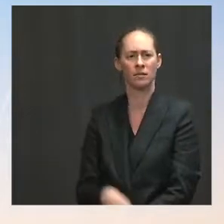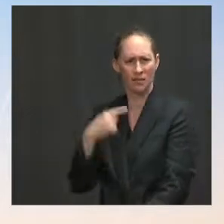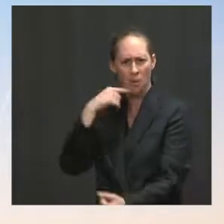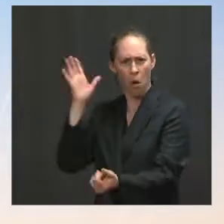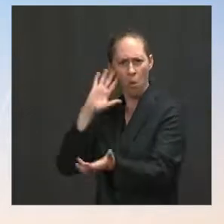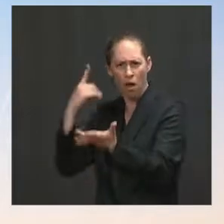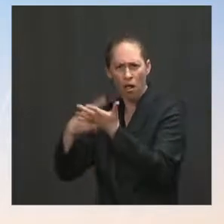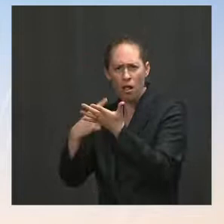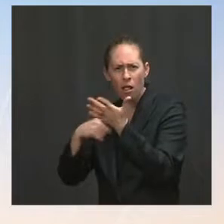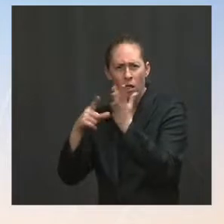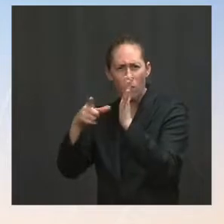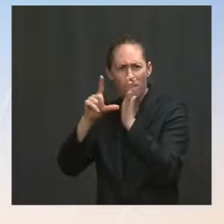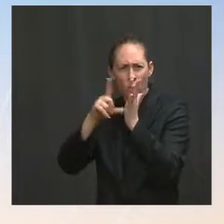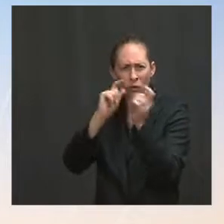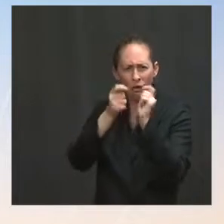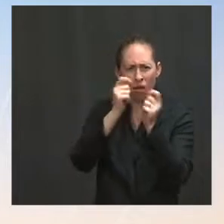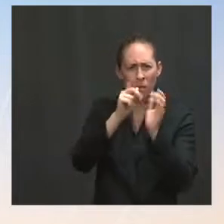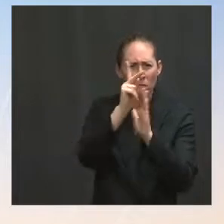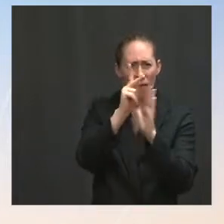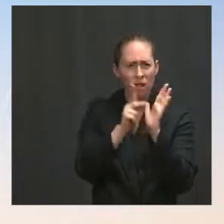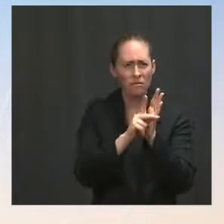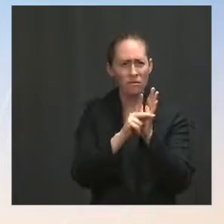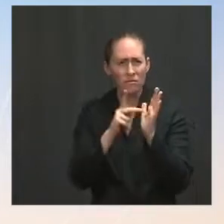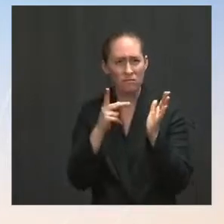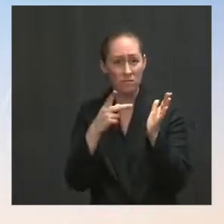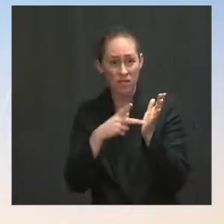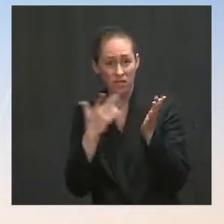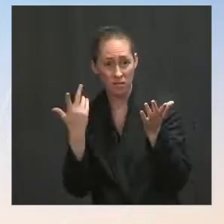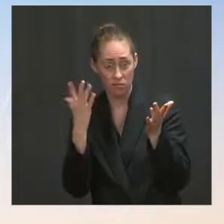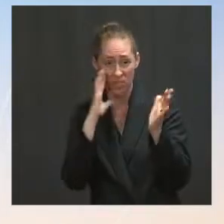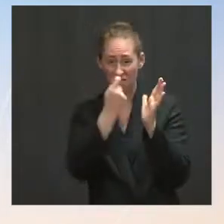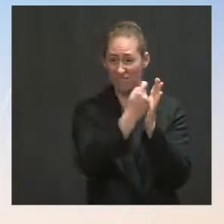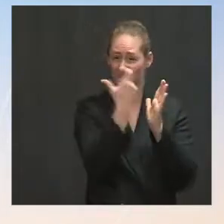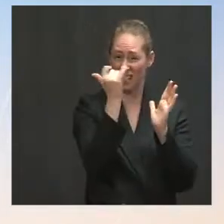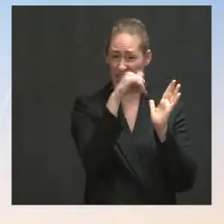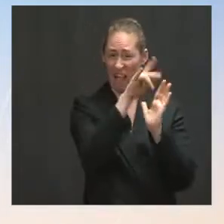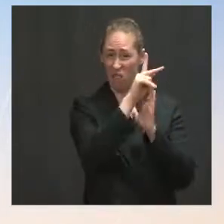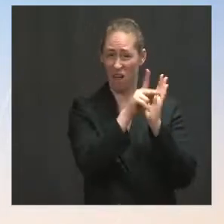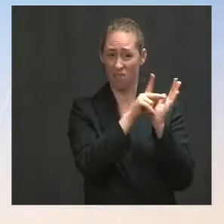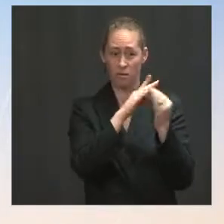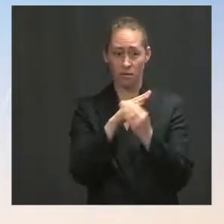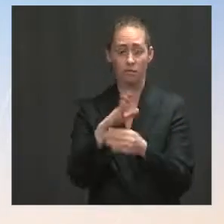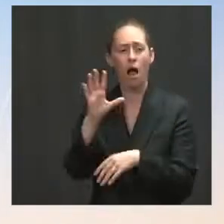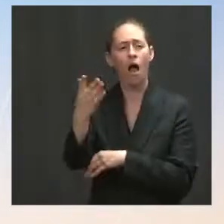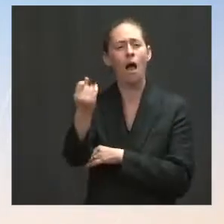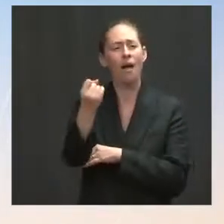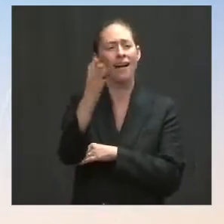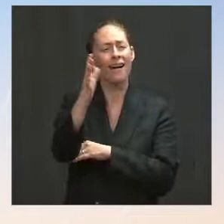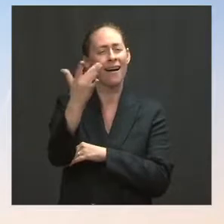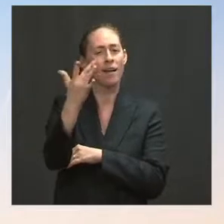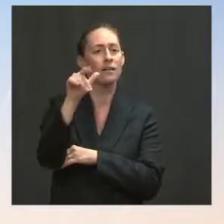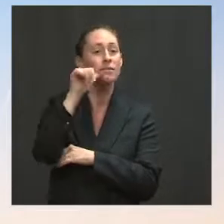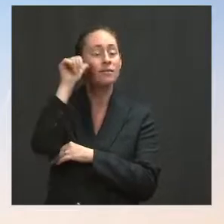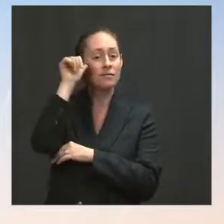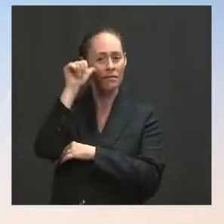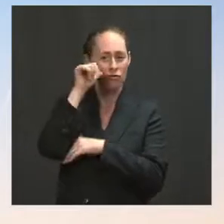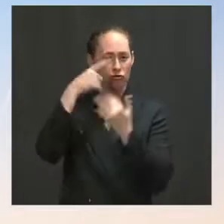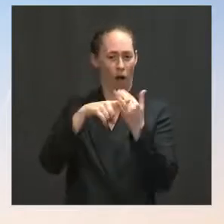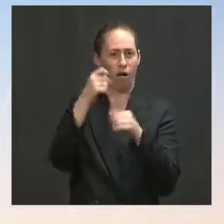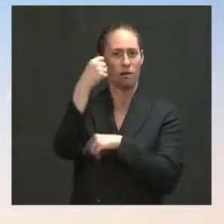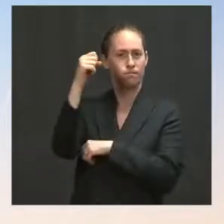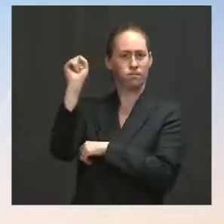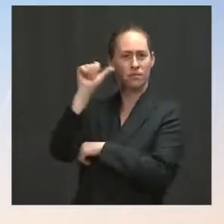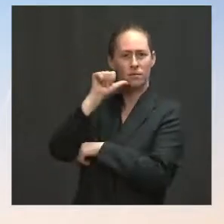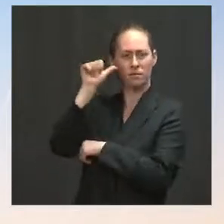when he plans to reverse the policy? Again, these protests happened yesterday, I think, or over the last 2 But days. he made the promise in September. I